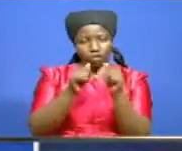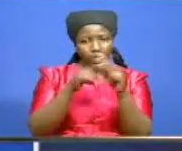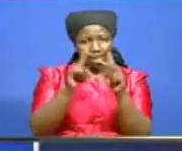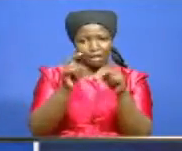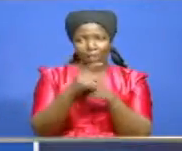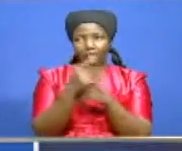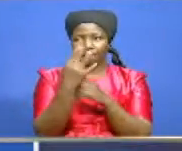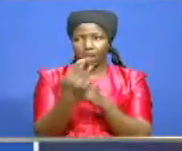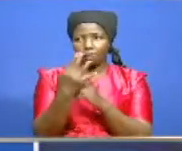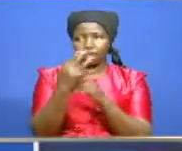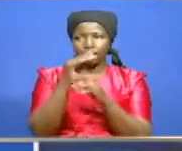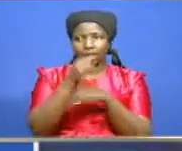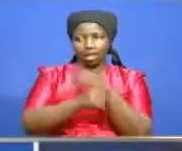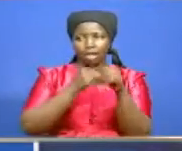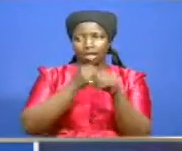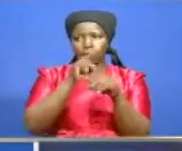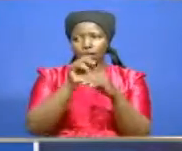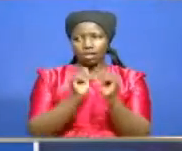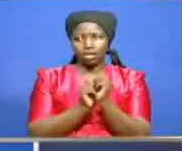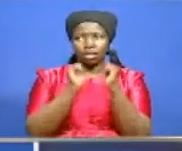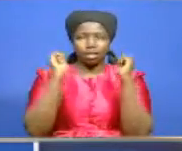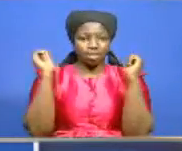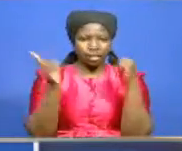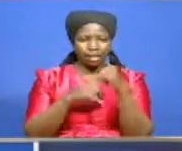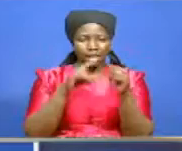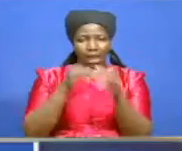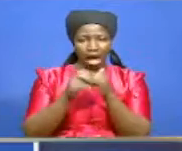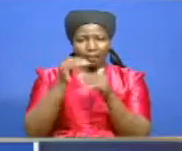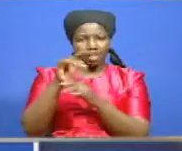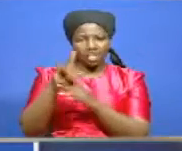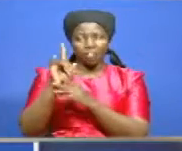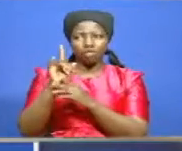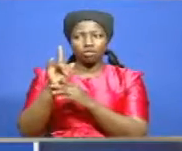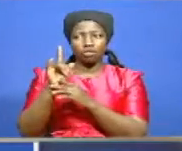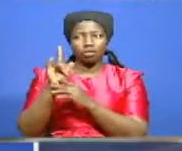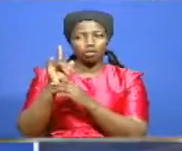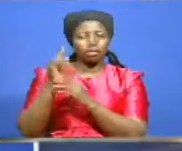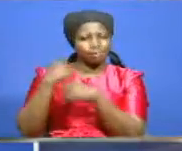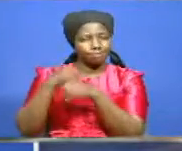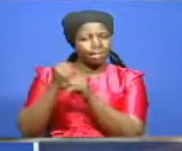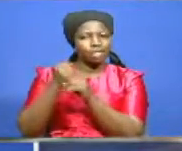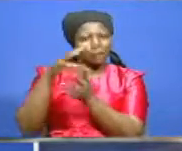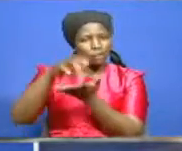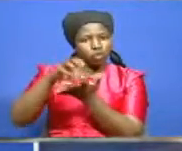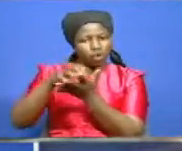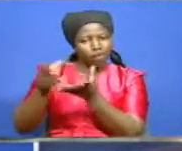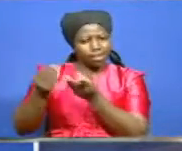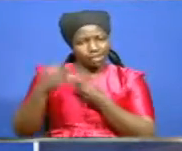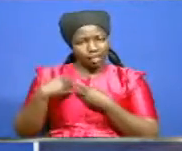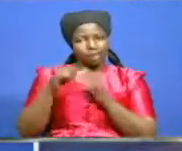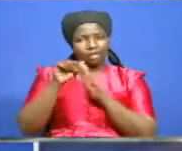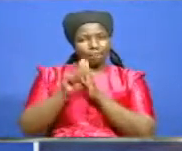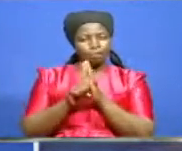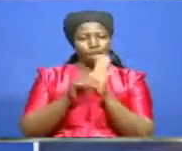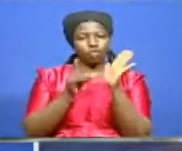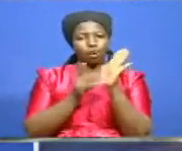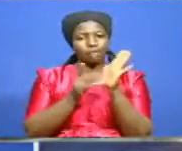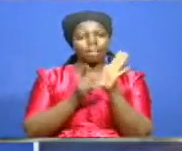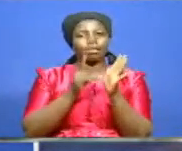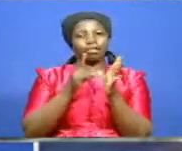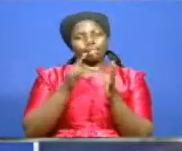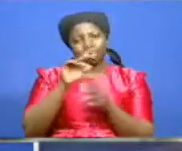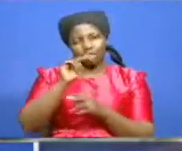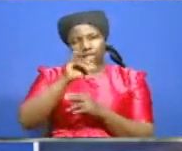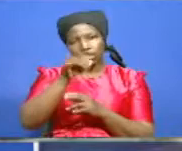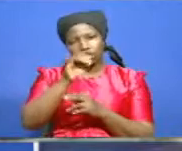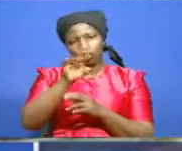April 2016 after Chase Bank was placed under receivership after a bank run. Dr. Njoroge said CBK has assessed